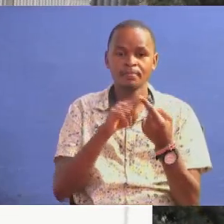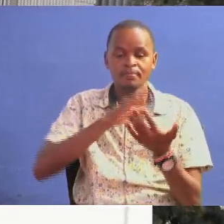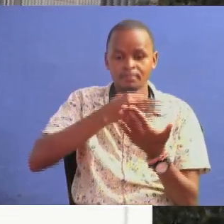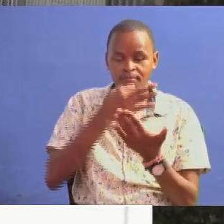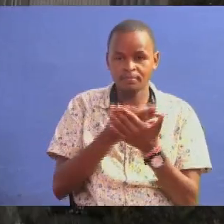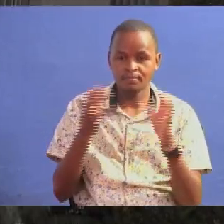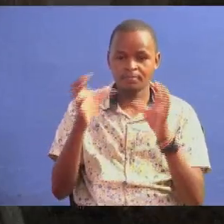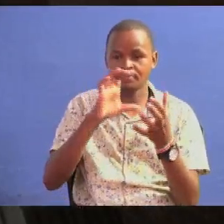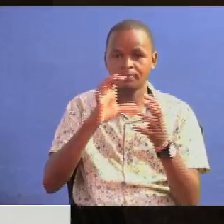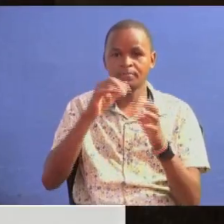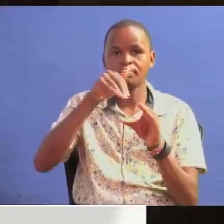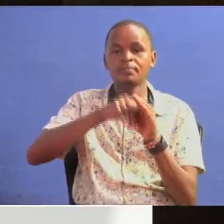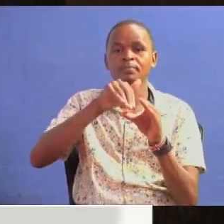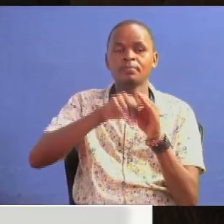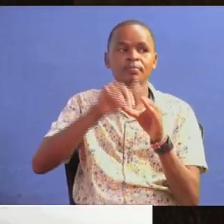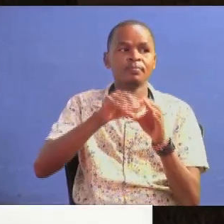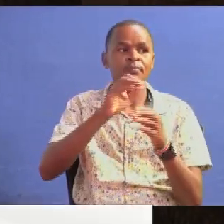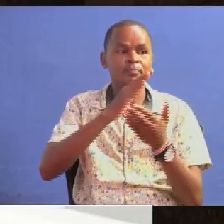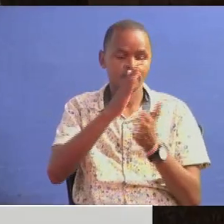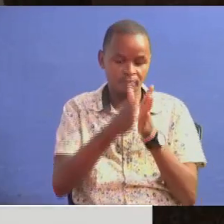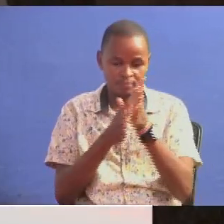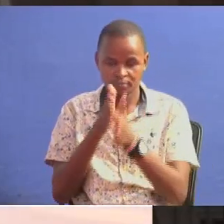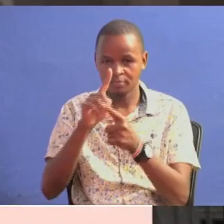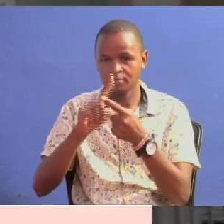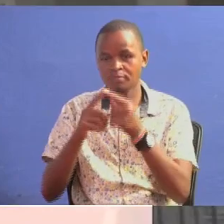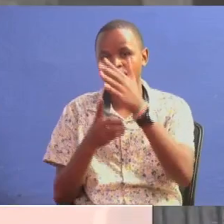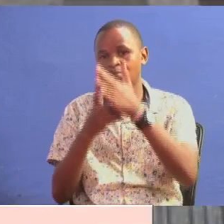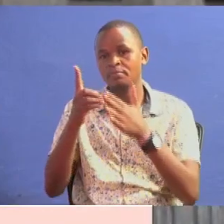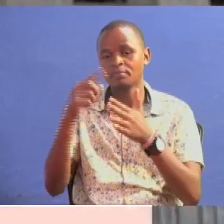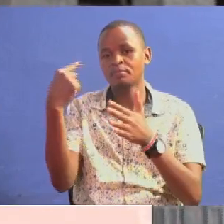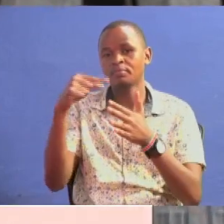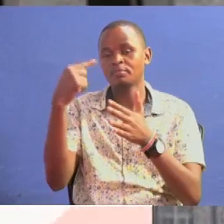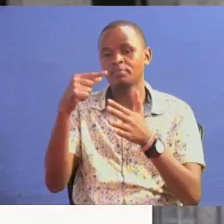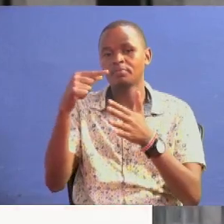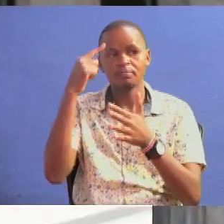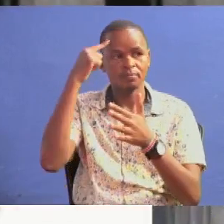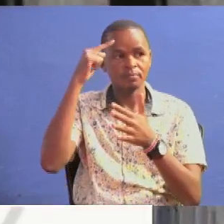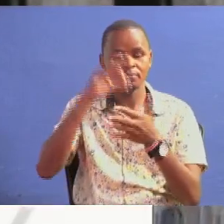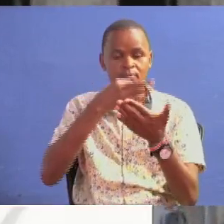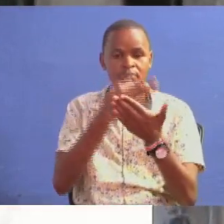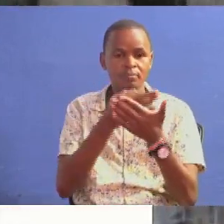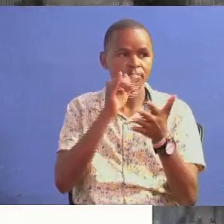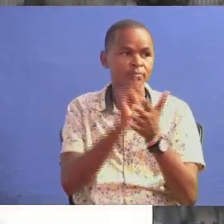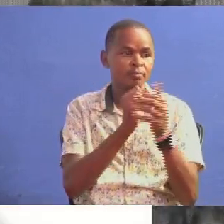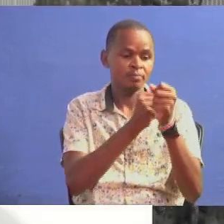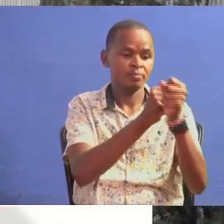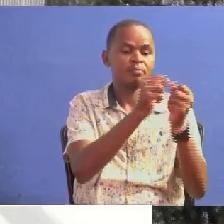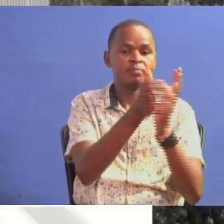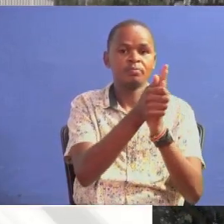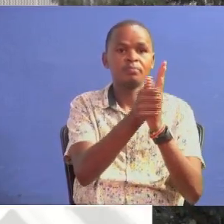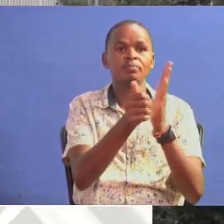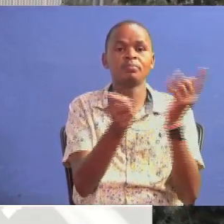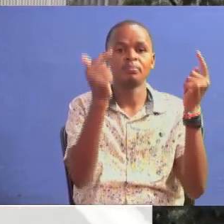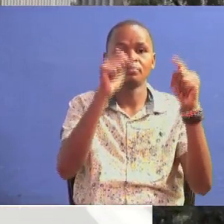finance the climate-related investment. The scheme is also expected to develop the green taxonomy for the financial sector that supports scaling up